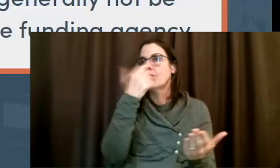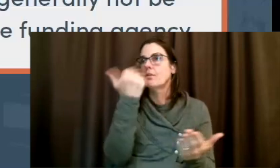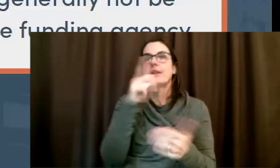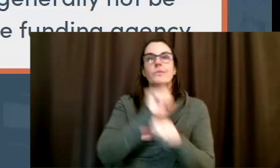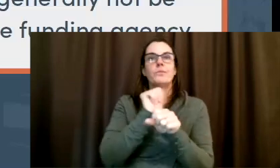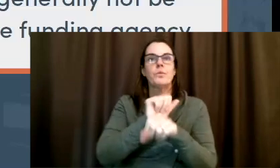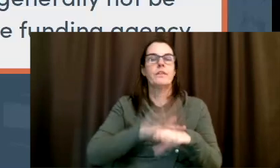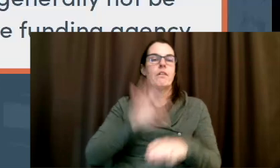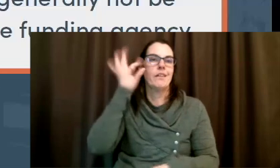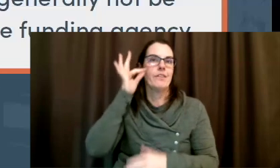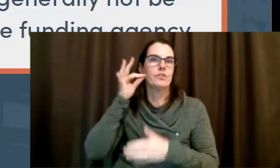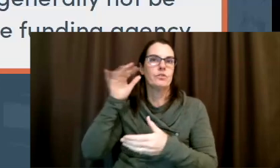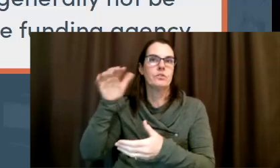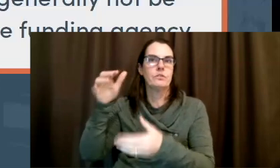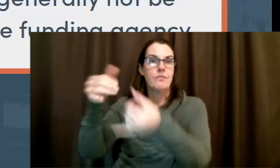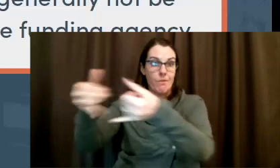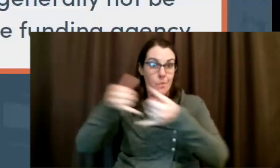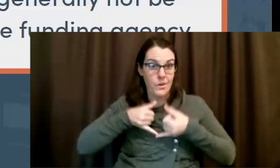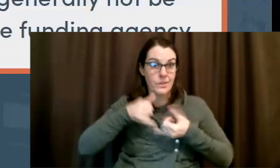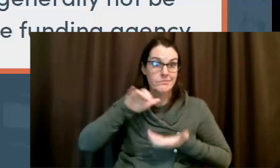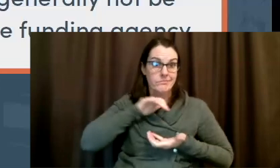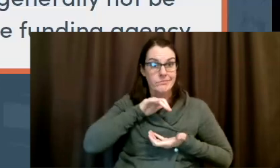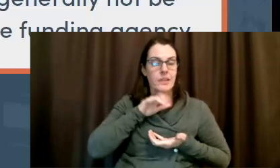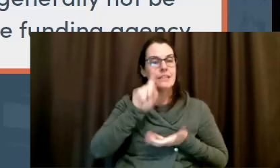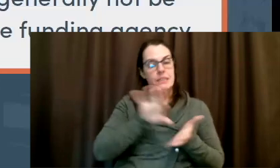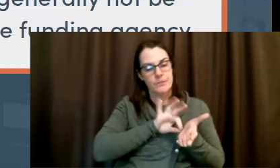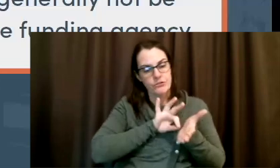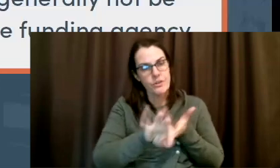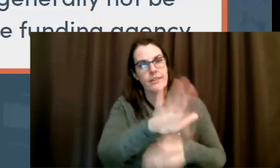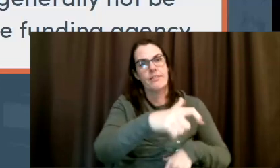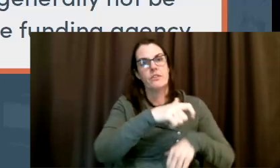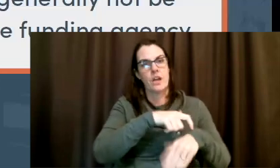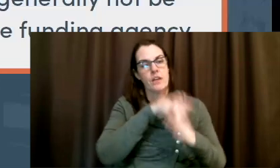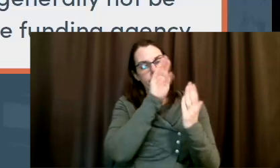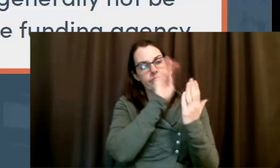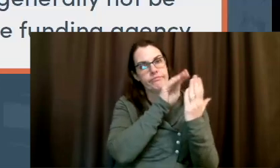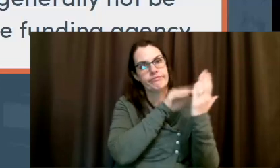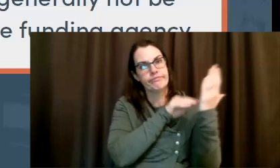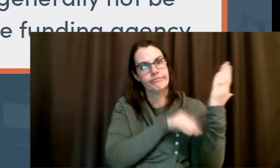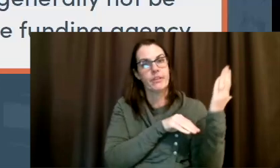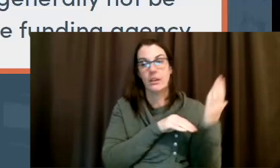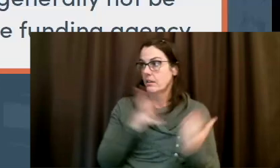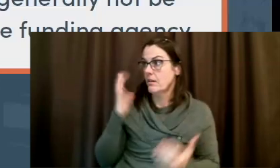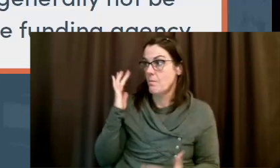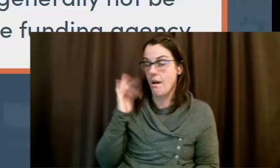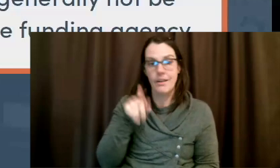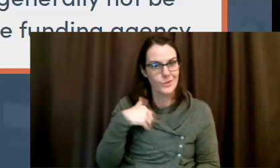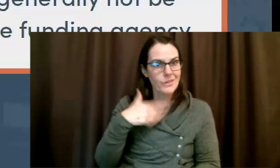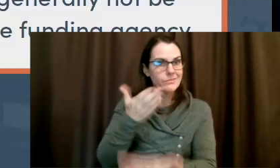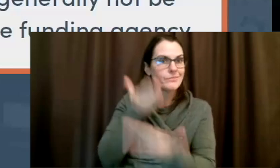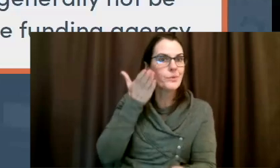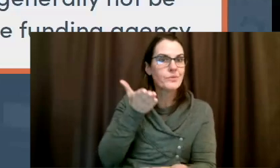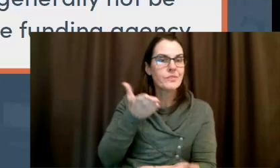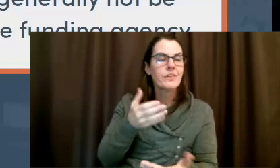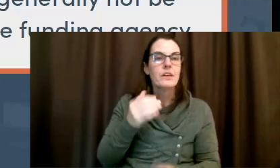award to be tracking their time, right? And so that you can have proof when you go and allocate